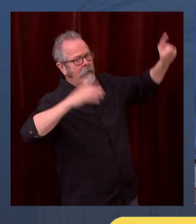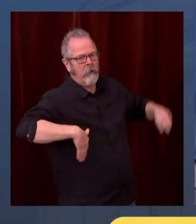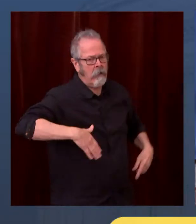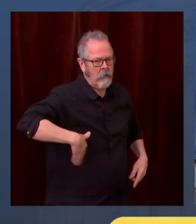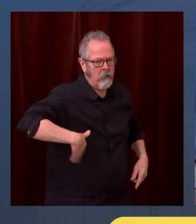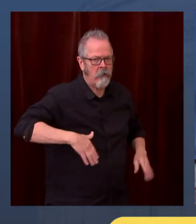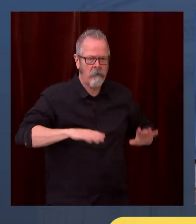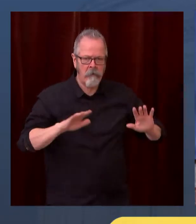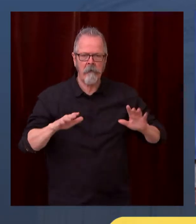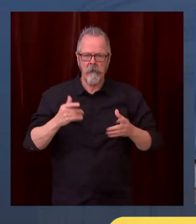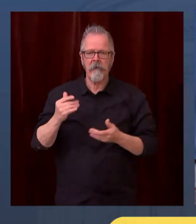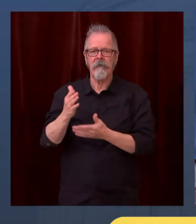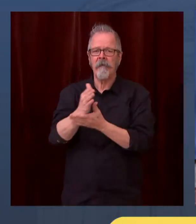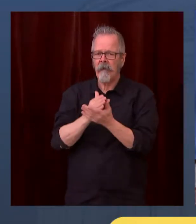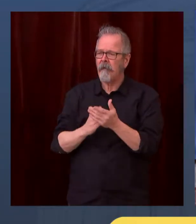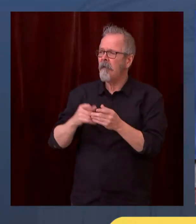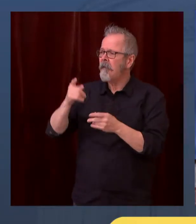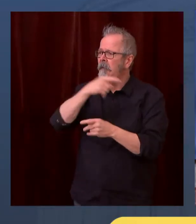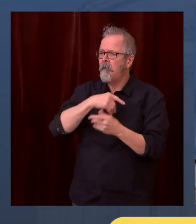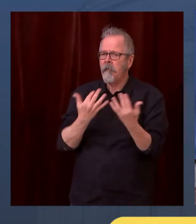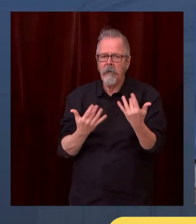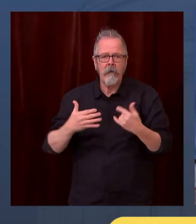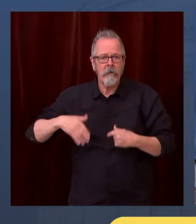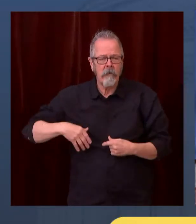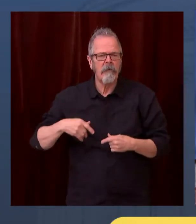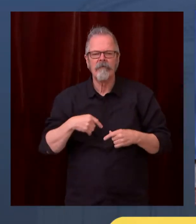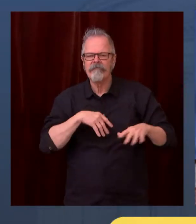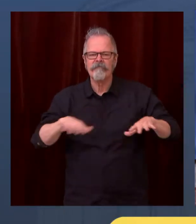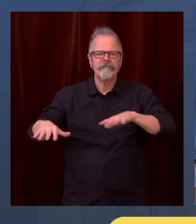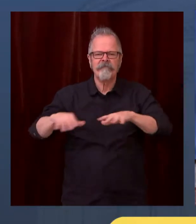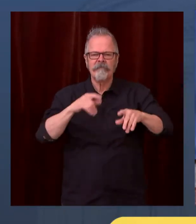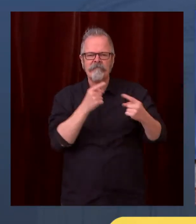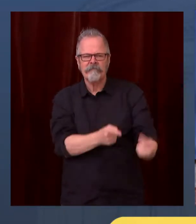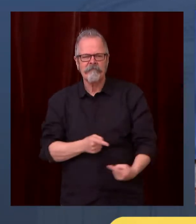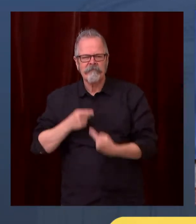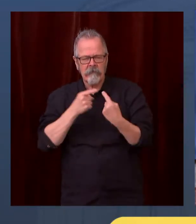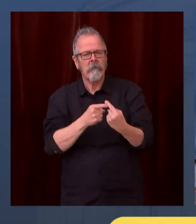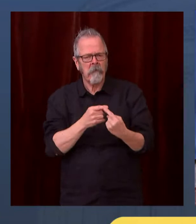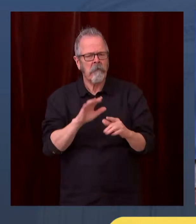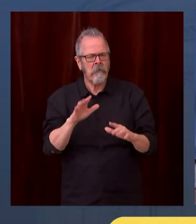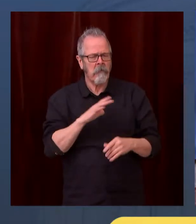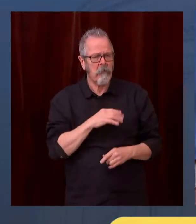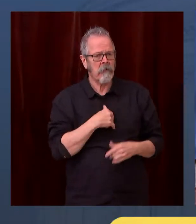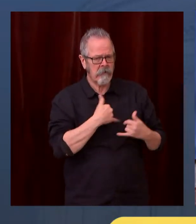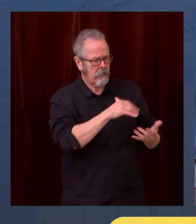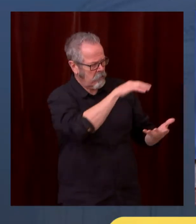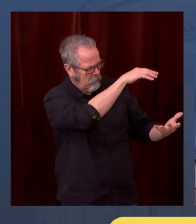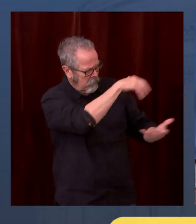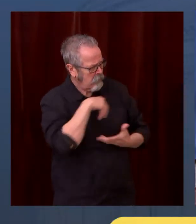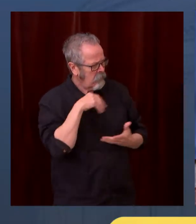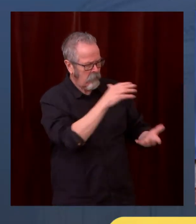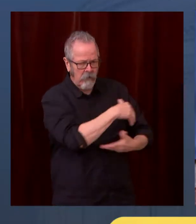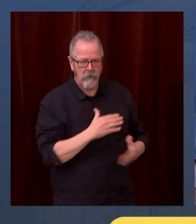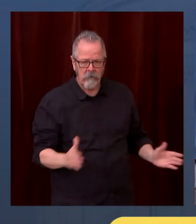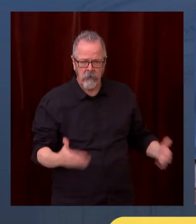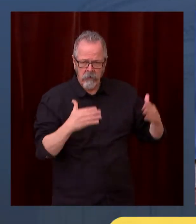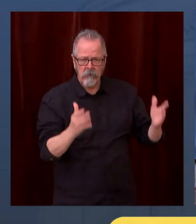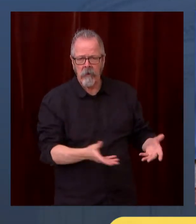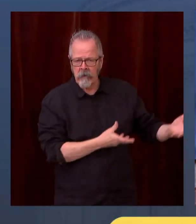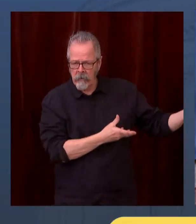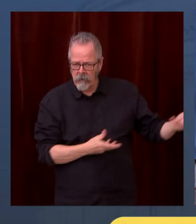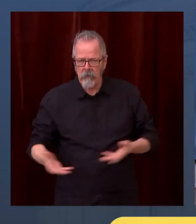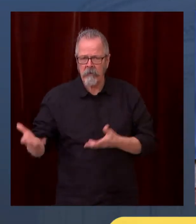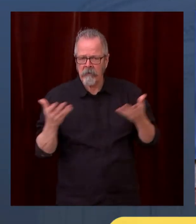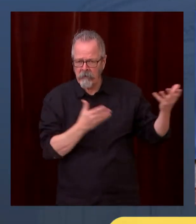this, of trying to be in line to get access for the vaccine. And I know people understand